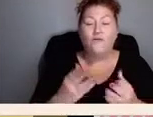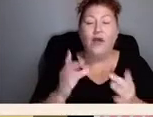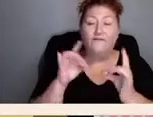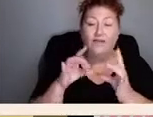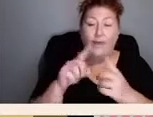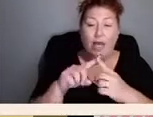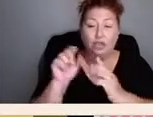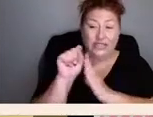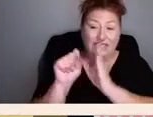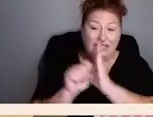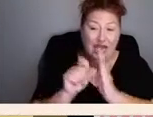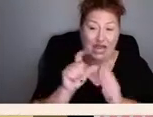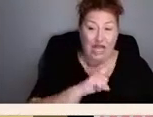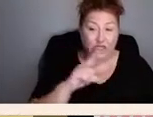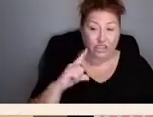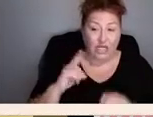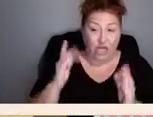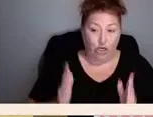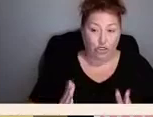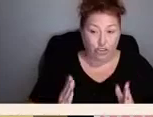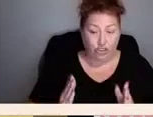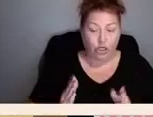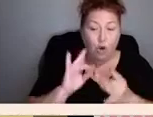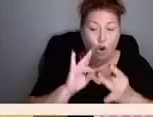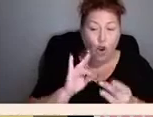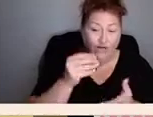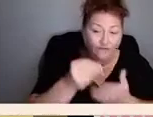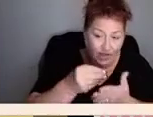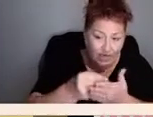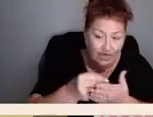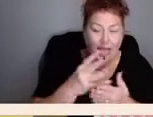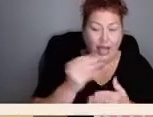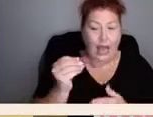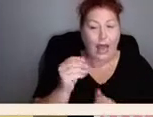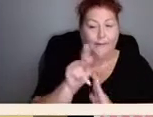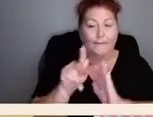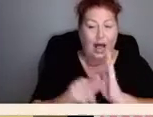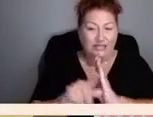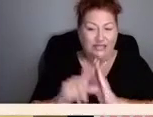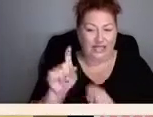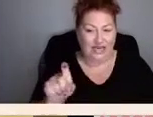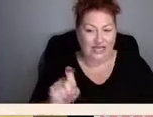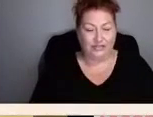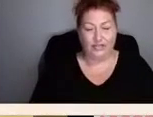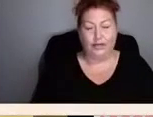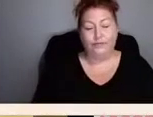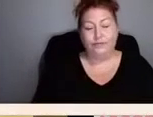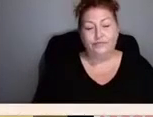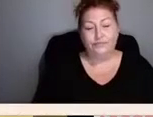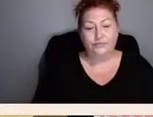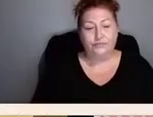to the state legislators regarding funding and policy needs.